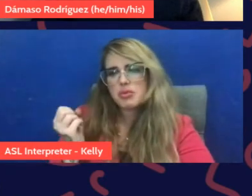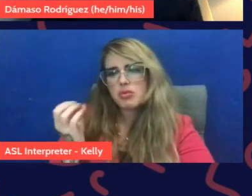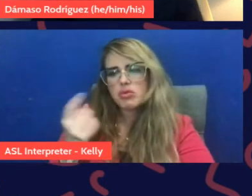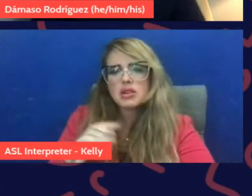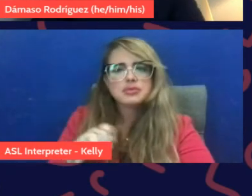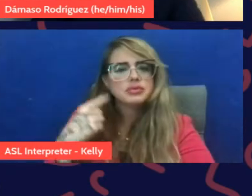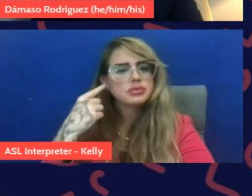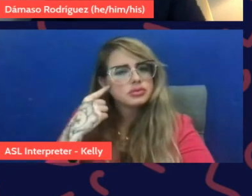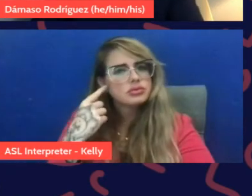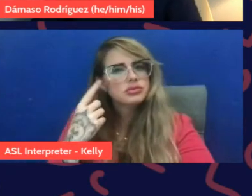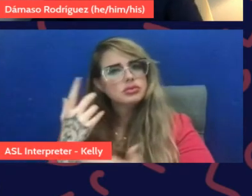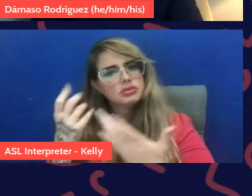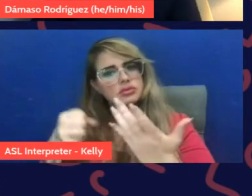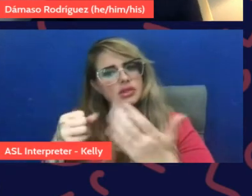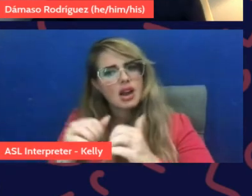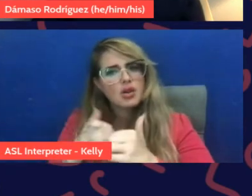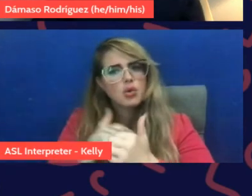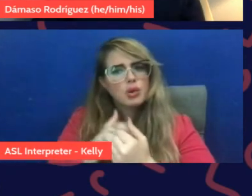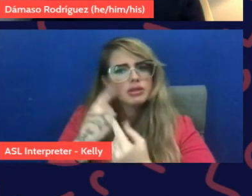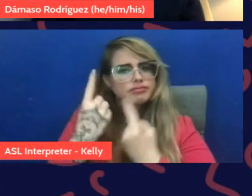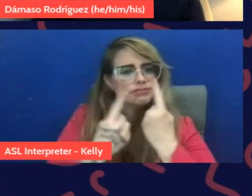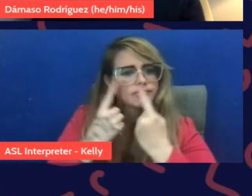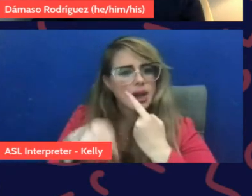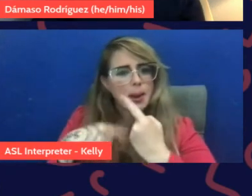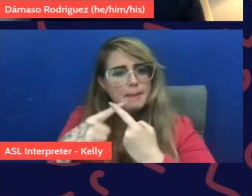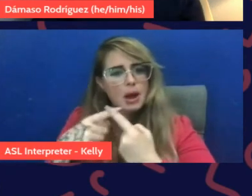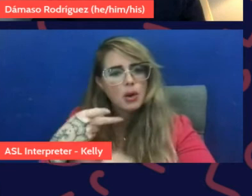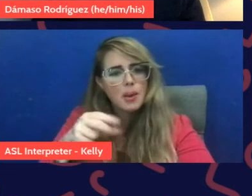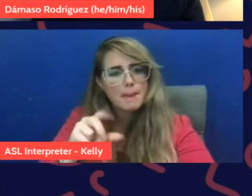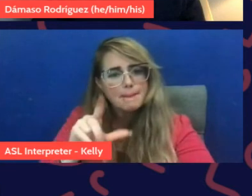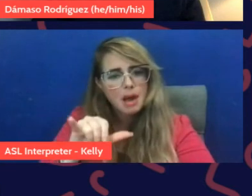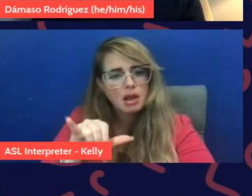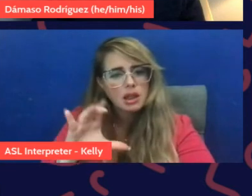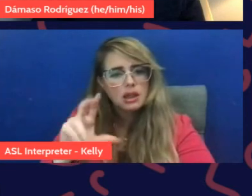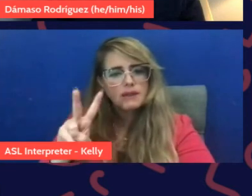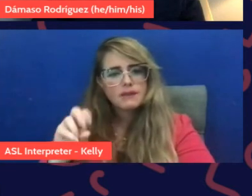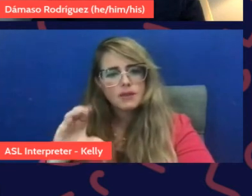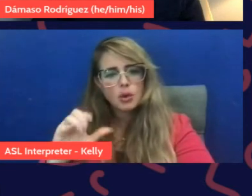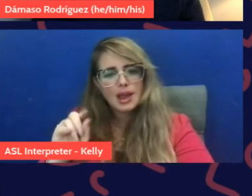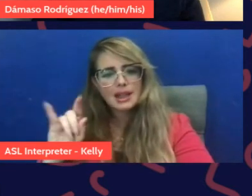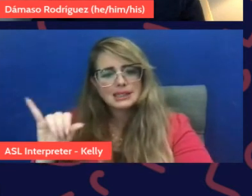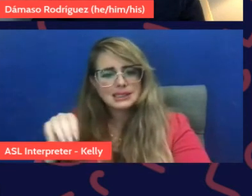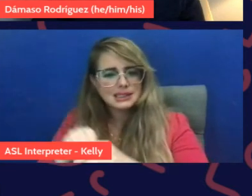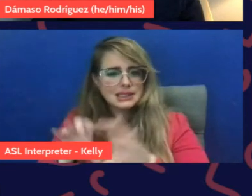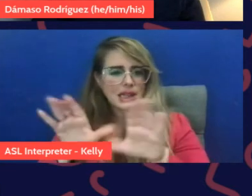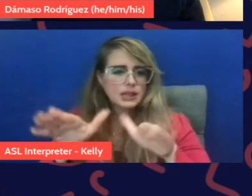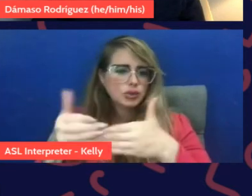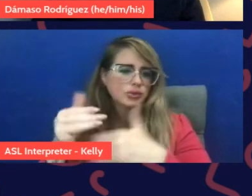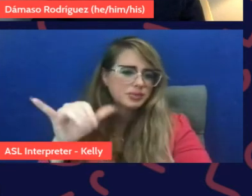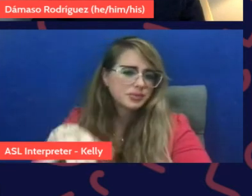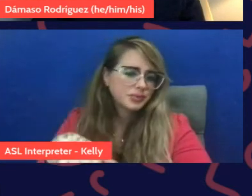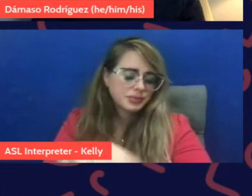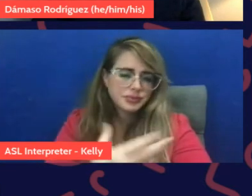think a lot about like, yeah, how do we think about like polyvocality in the classroom too.